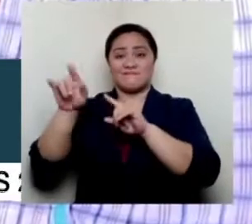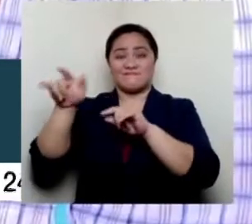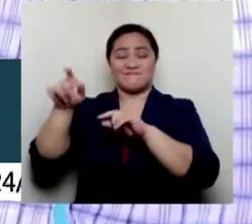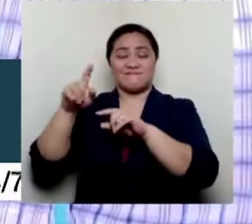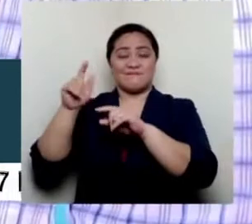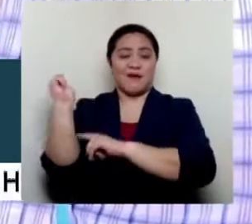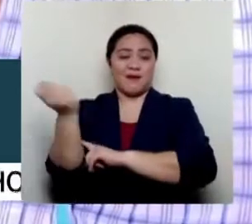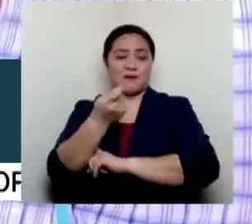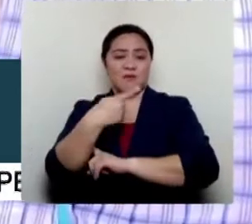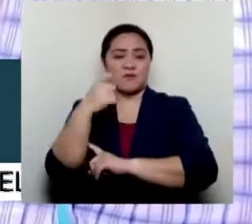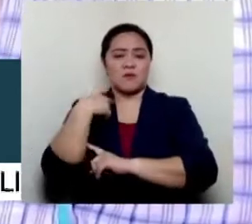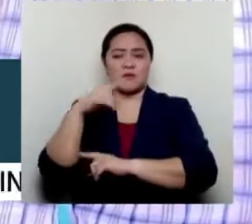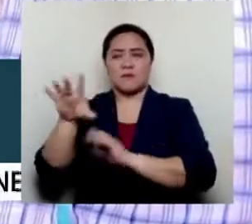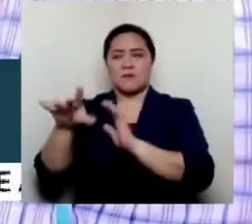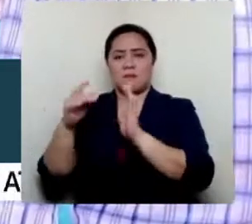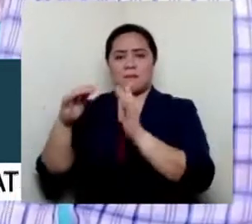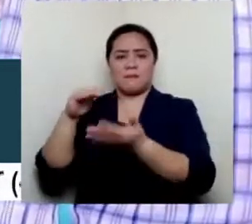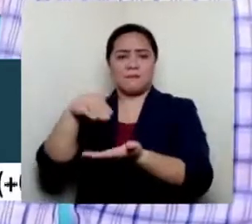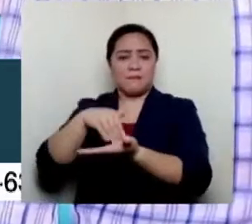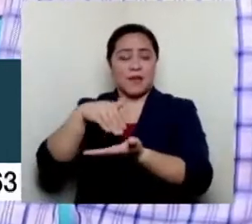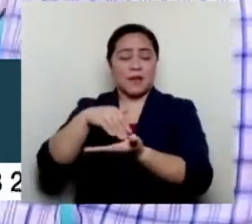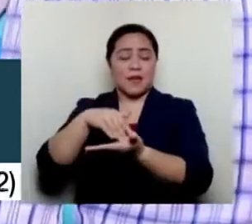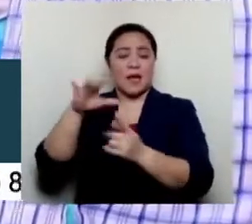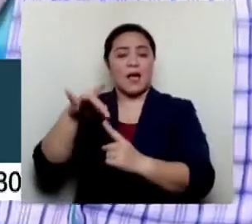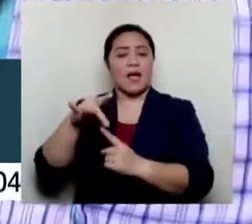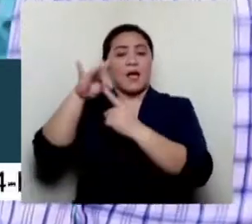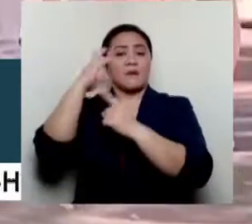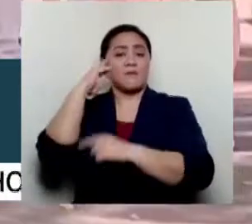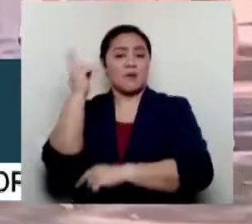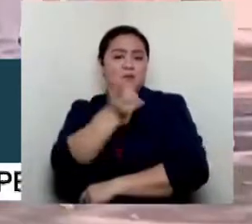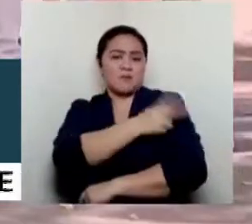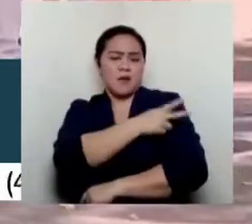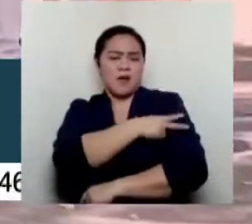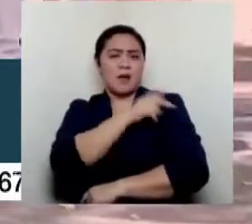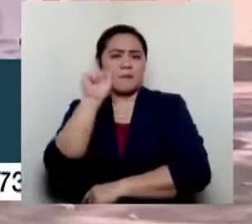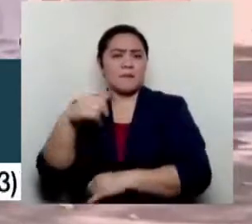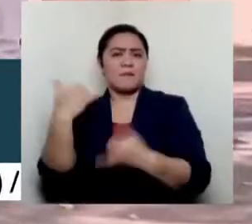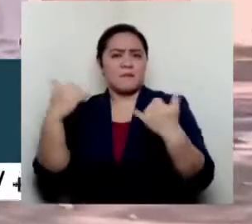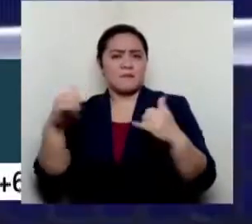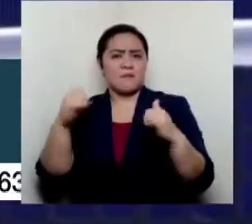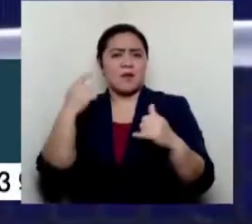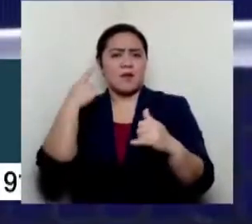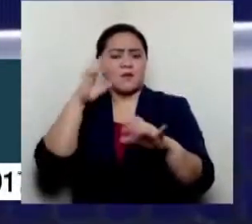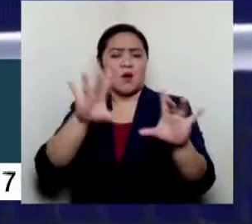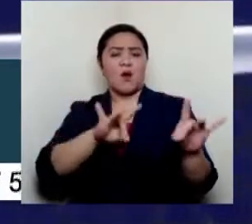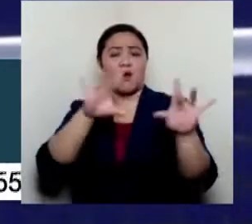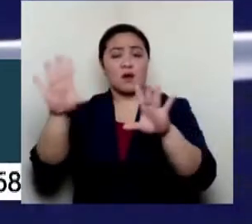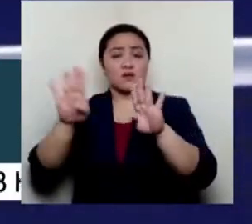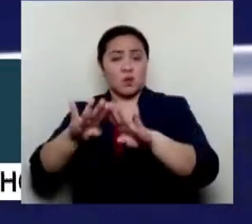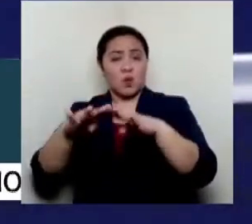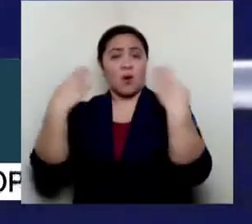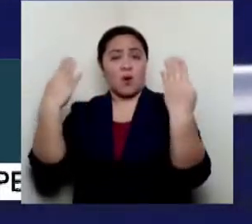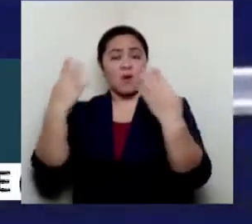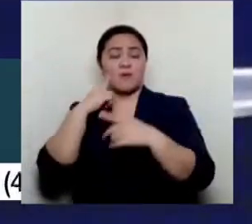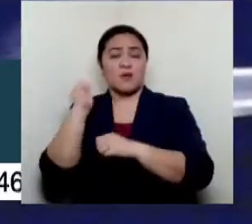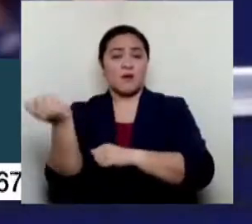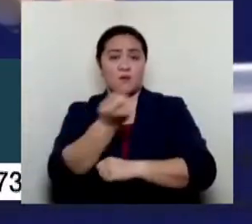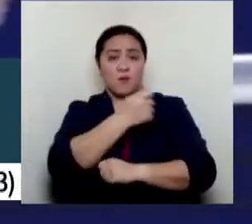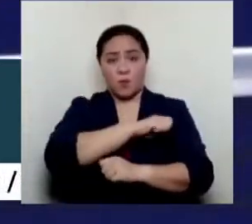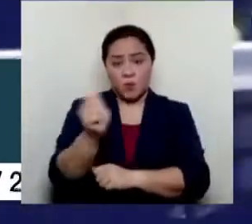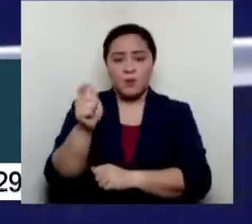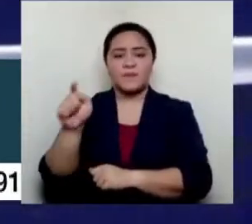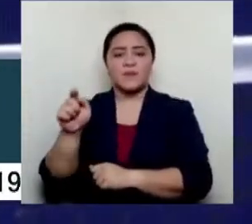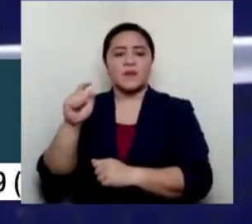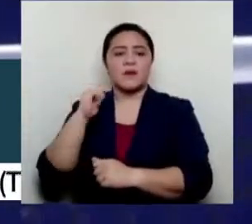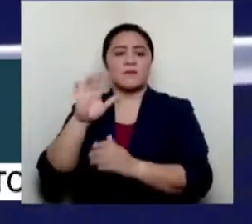received a medical exemption from Australia's vaccine mandate so that he could play in the Australian Open. But now Prime Minister Scott